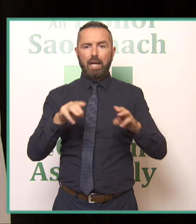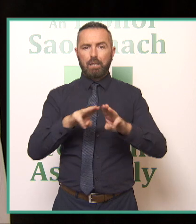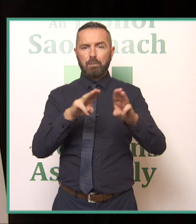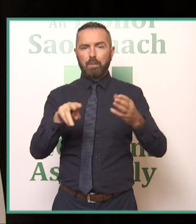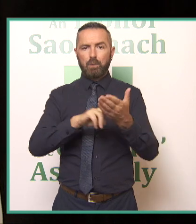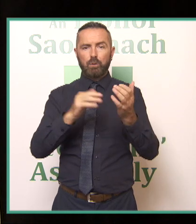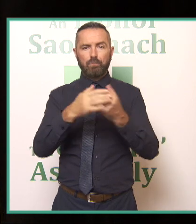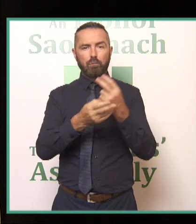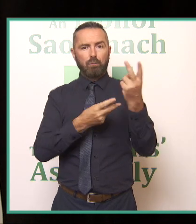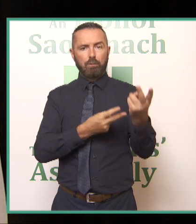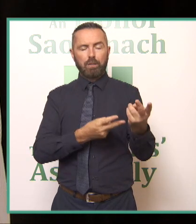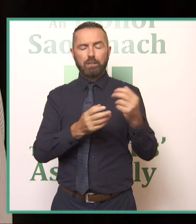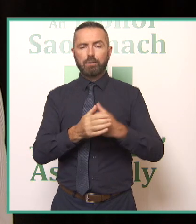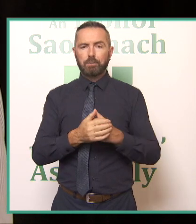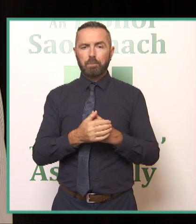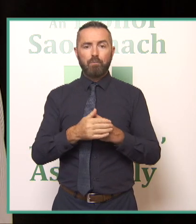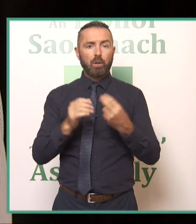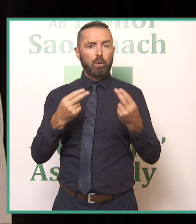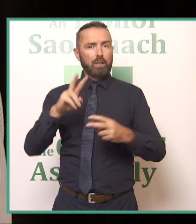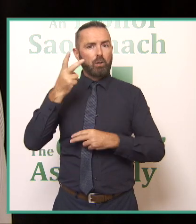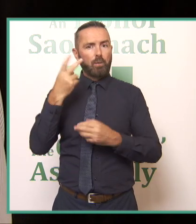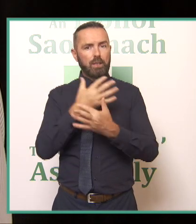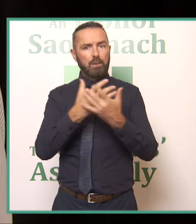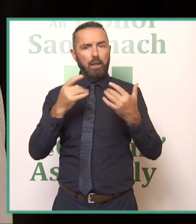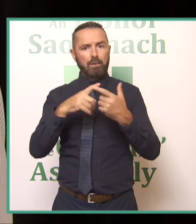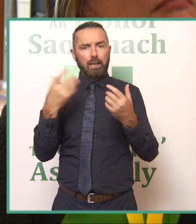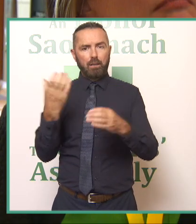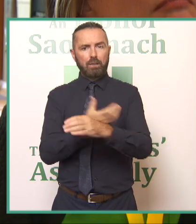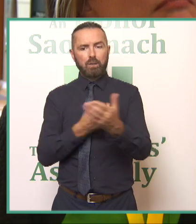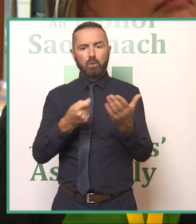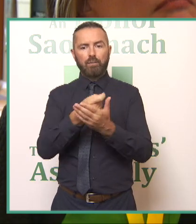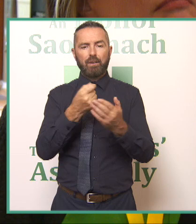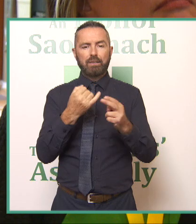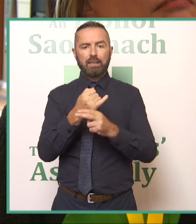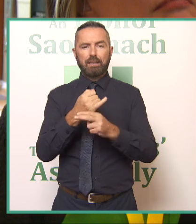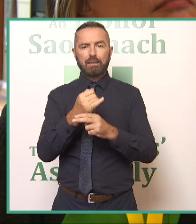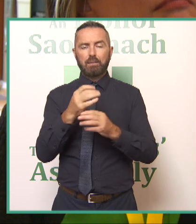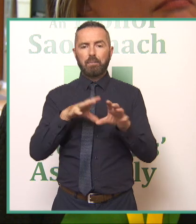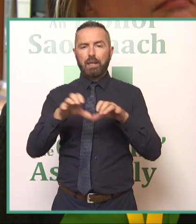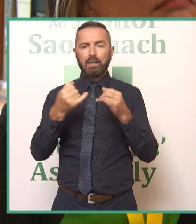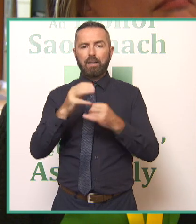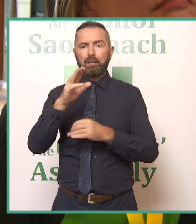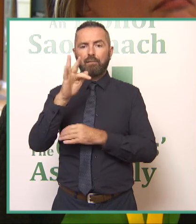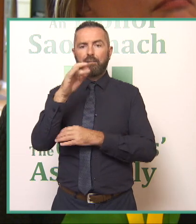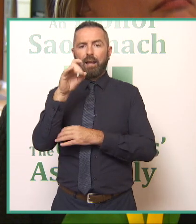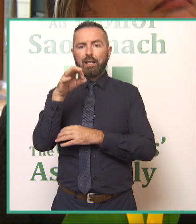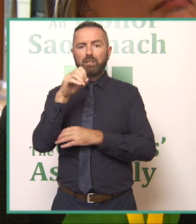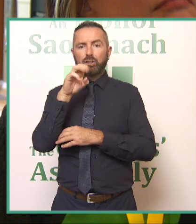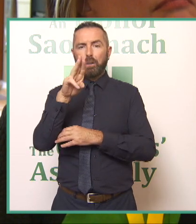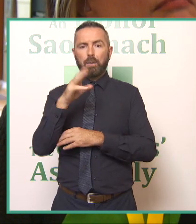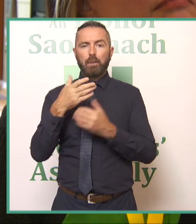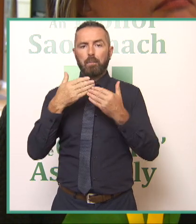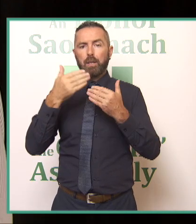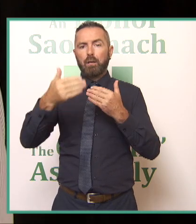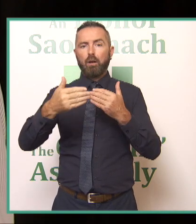amount of recreation sites that we have, and continue to invest in outstanding destinations, such as our flagship visitor destination, Beyond the